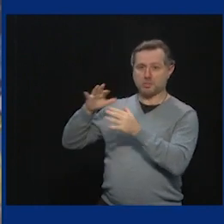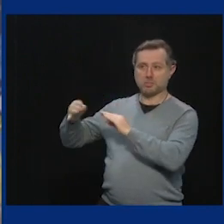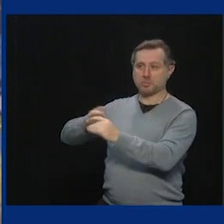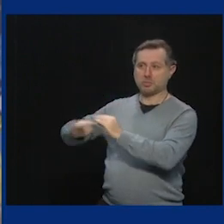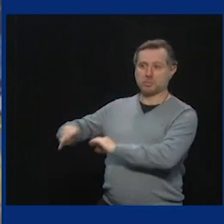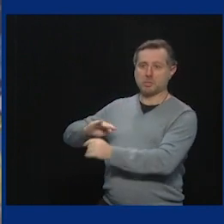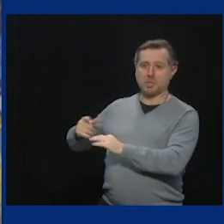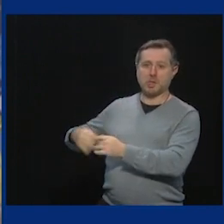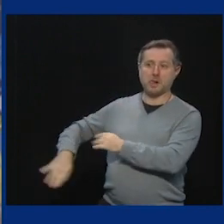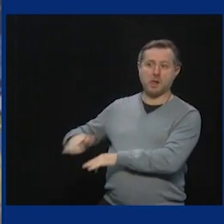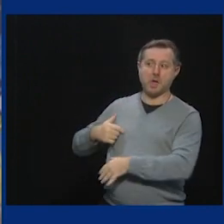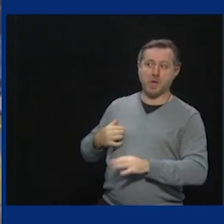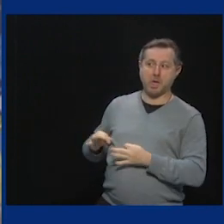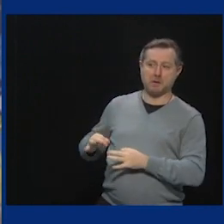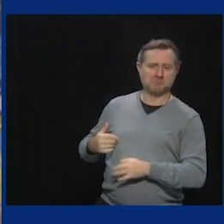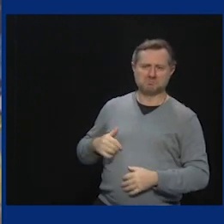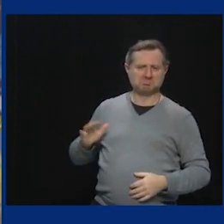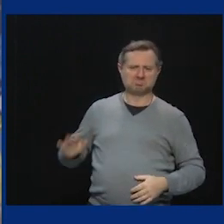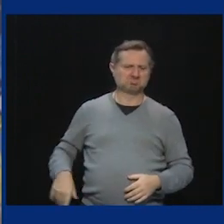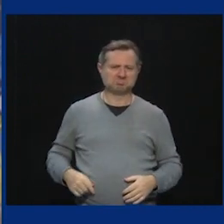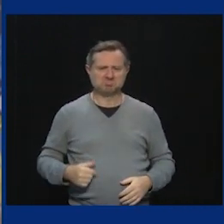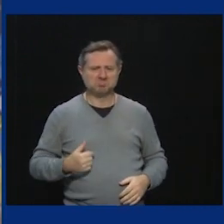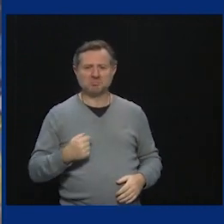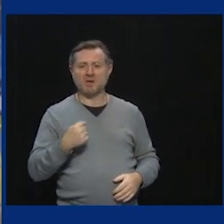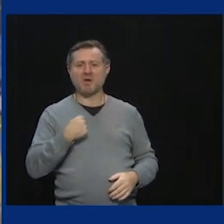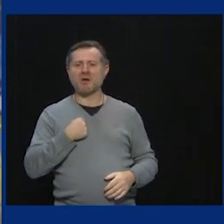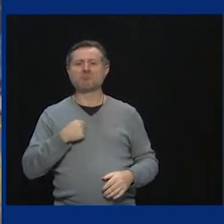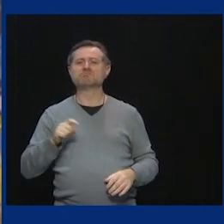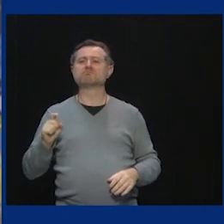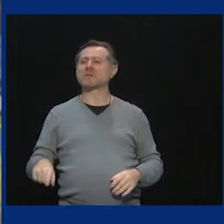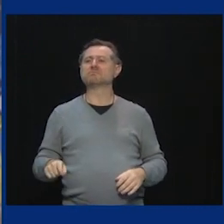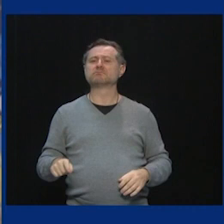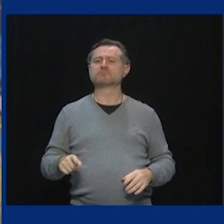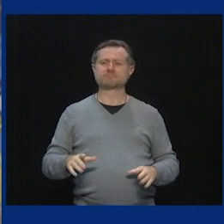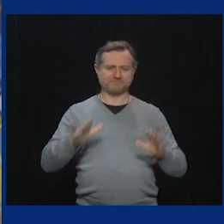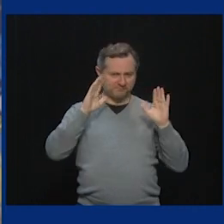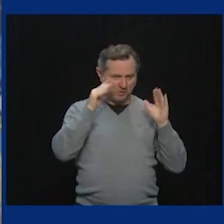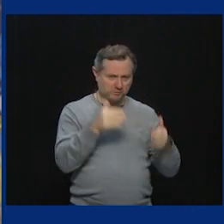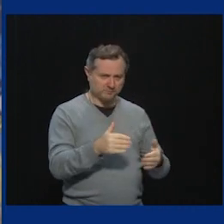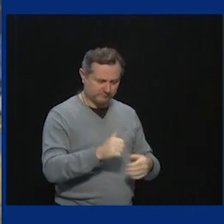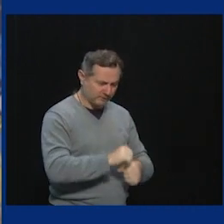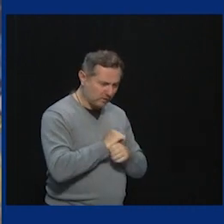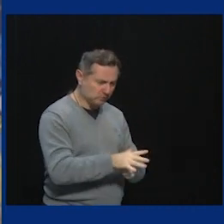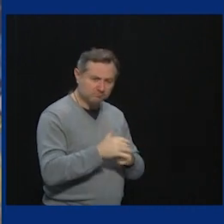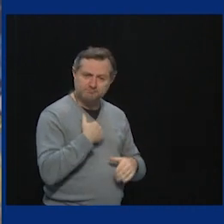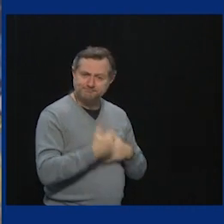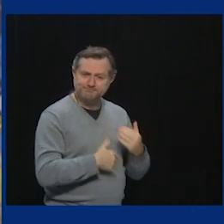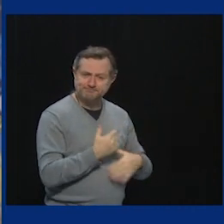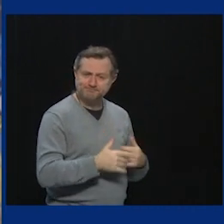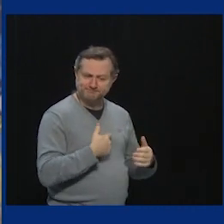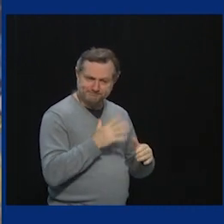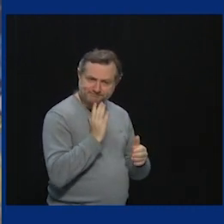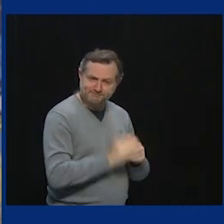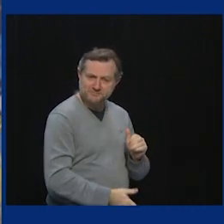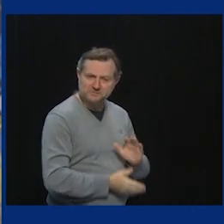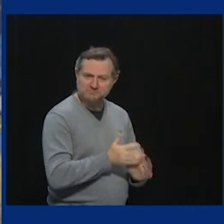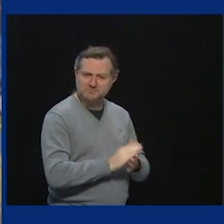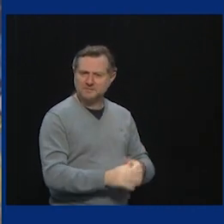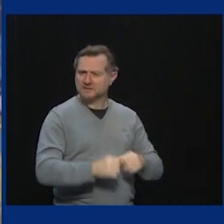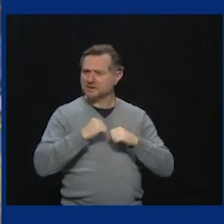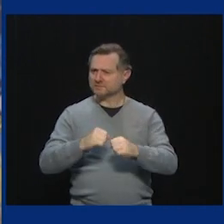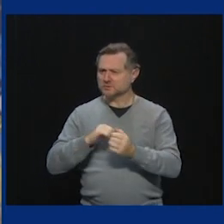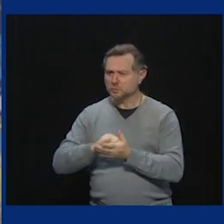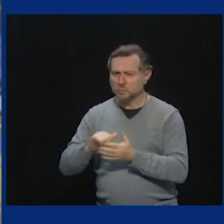not. I have to get this state free from the clutches of COVID. I have to protect New Yorkers, and everybody is free to do whatever they